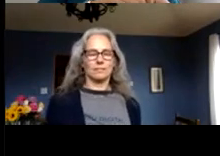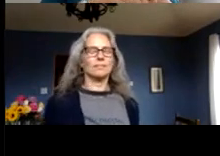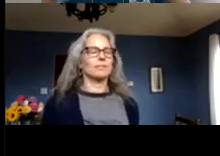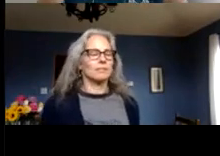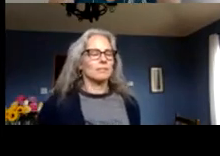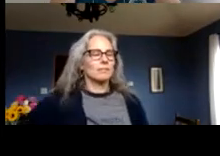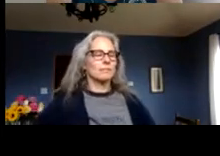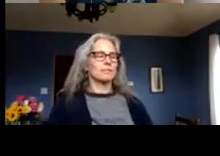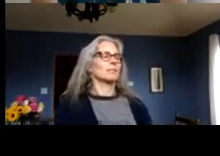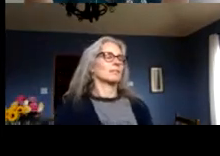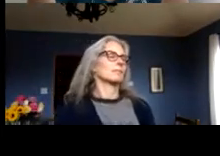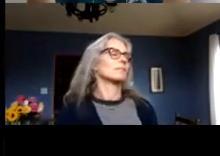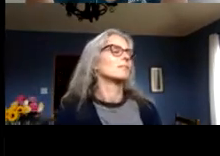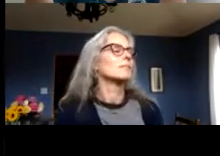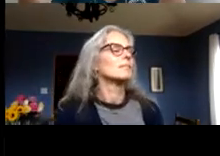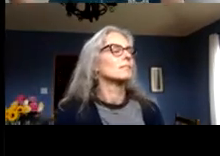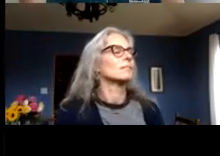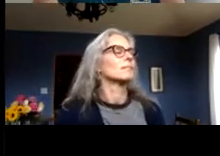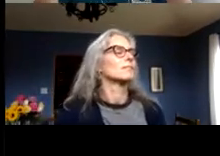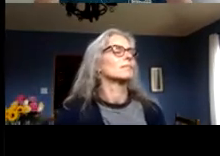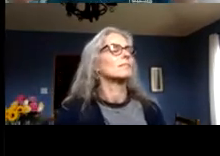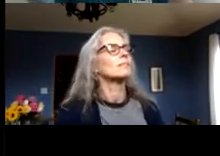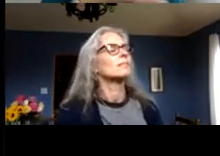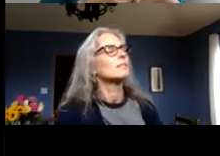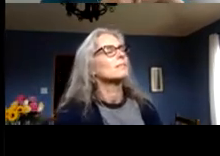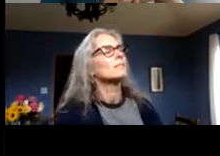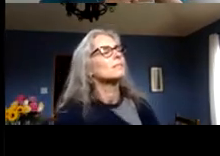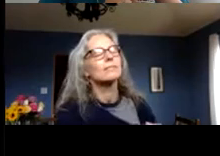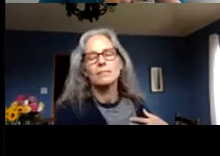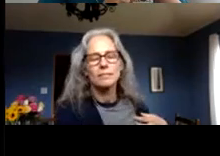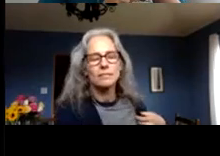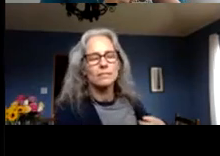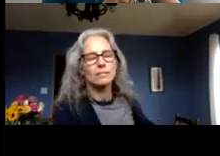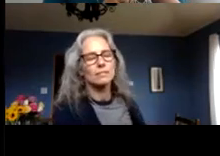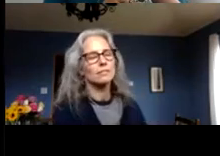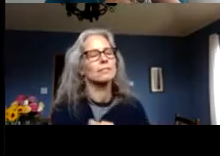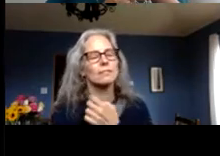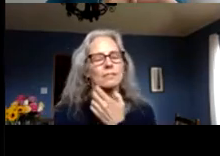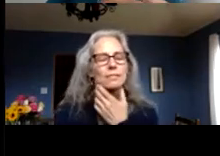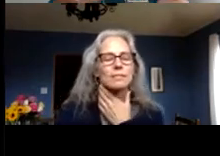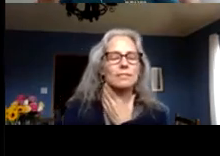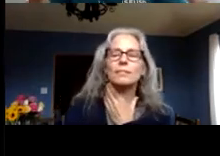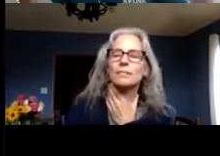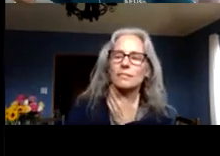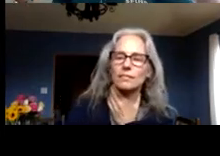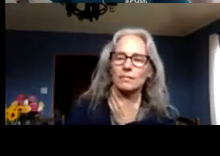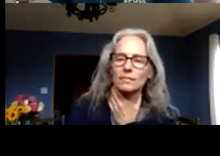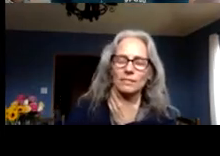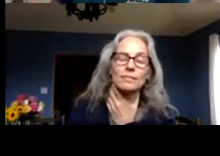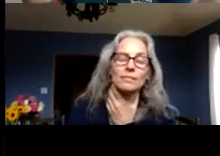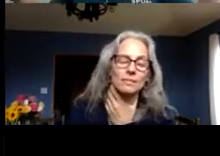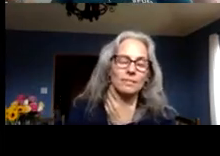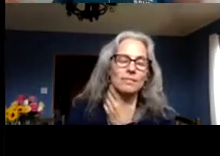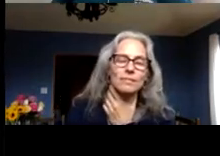people come with like, I want to do this project. How would I set this up? All sorts of stuff. Office hours is just a time we just sit in there and